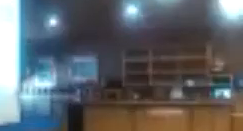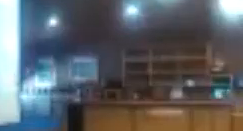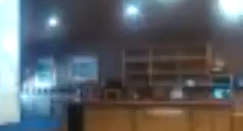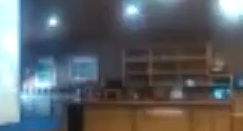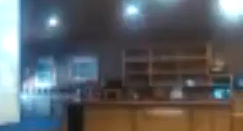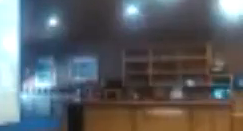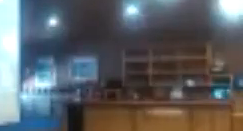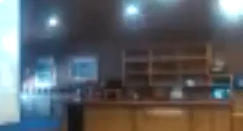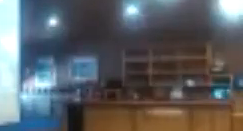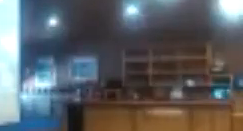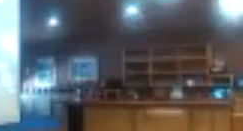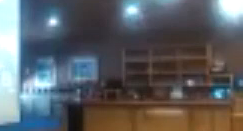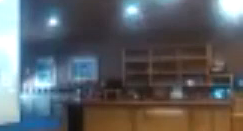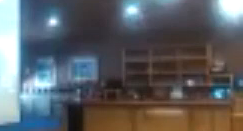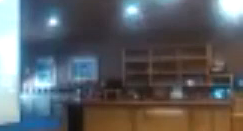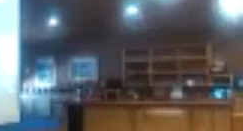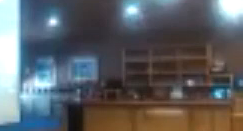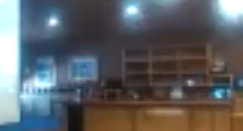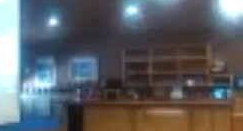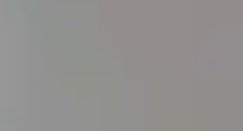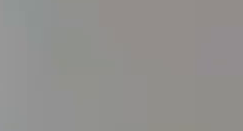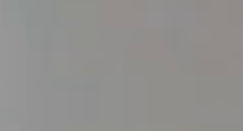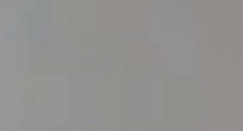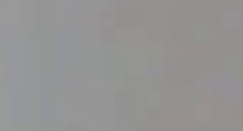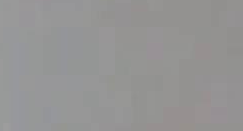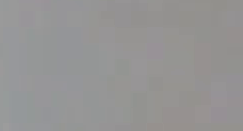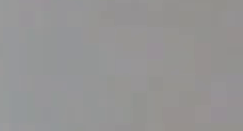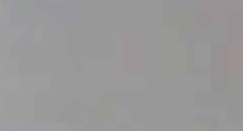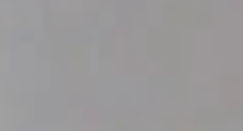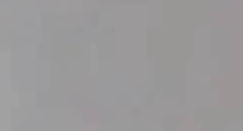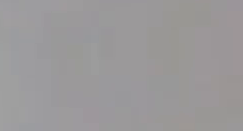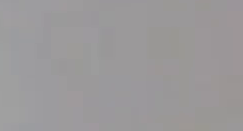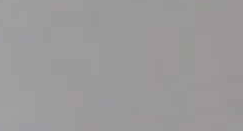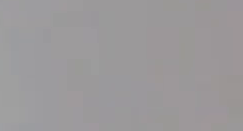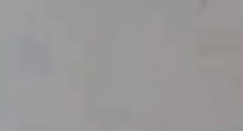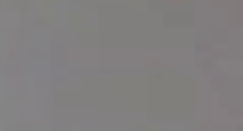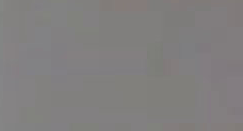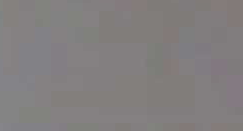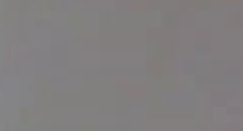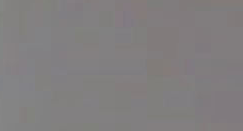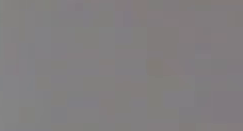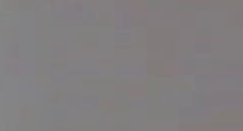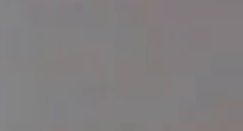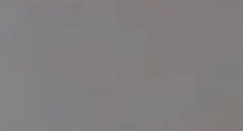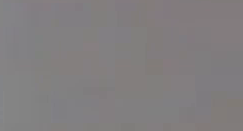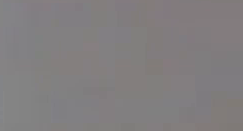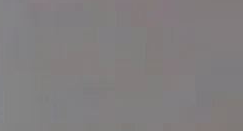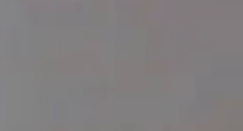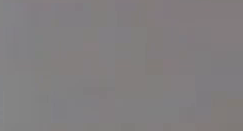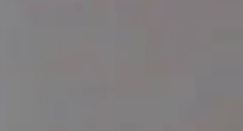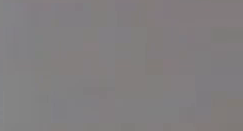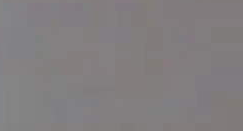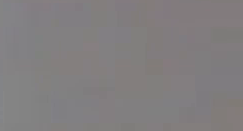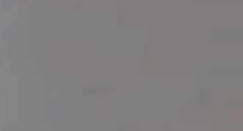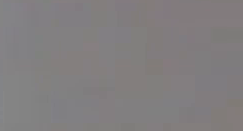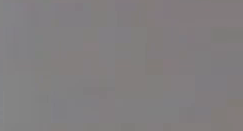Great. Anyone else? Yeah, one thing, if the defense tries